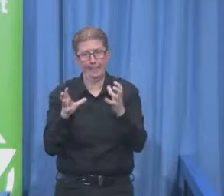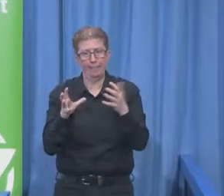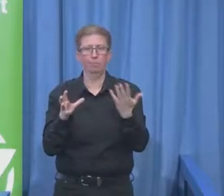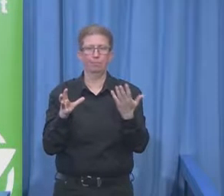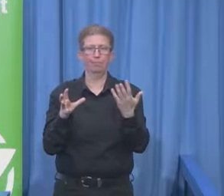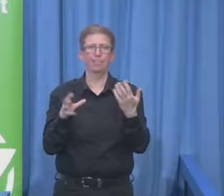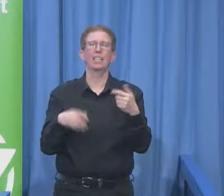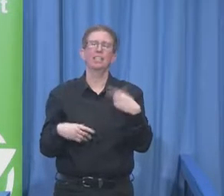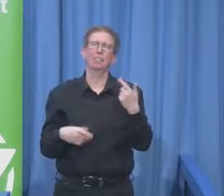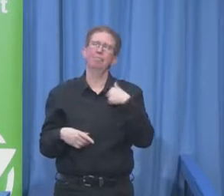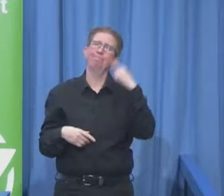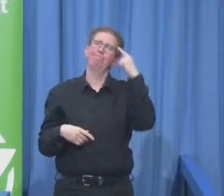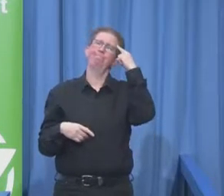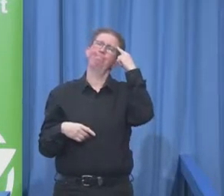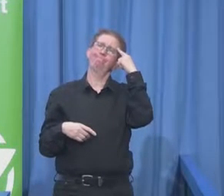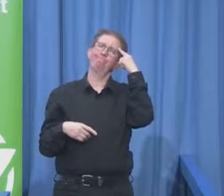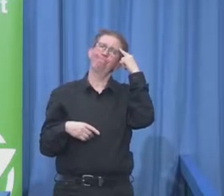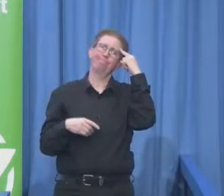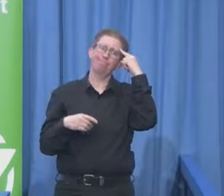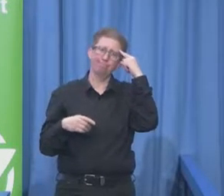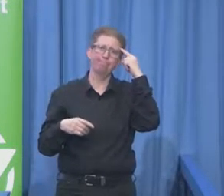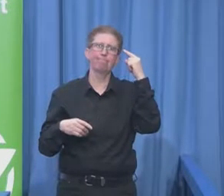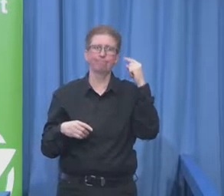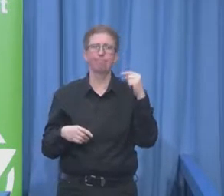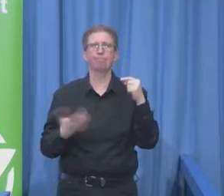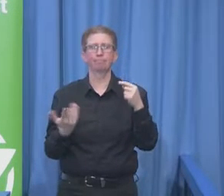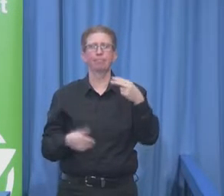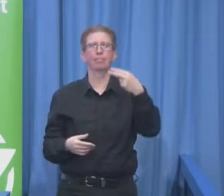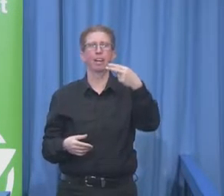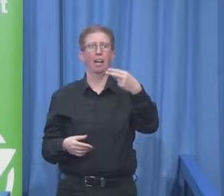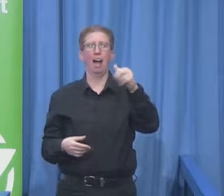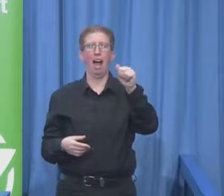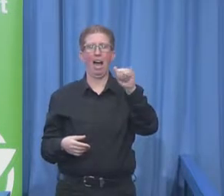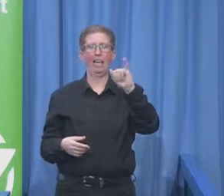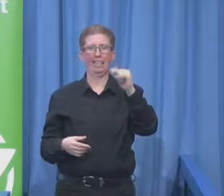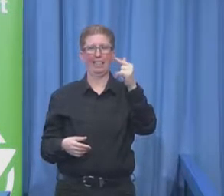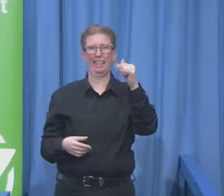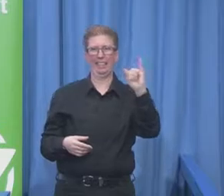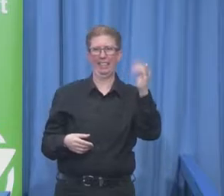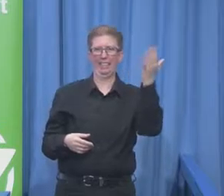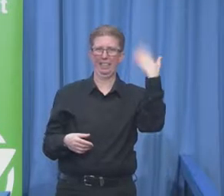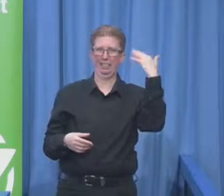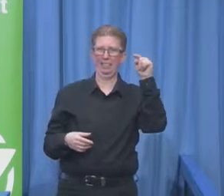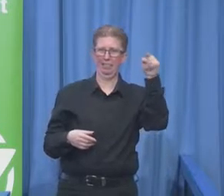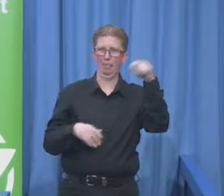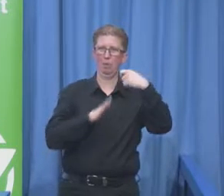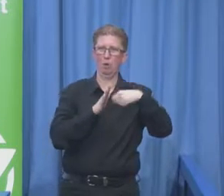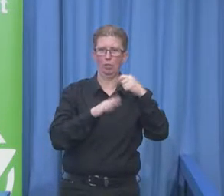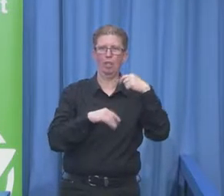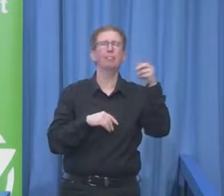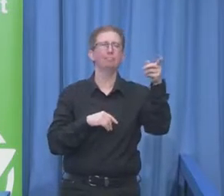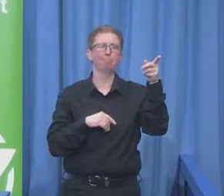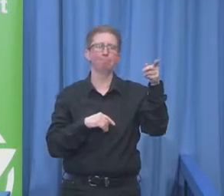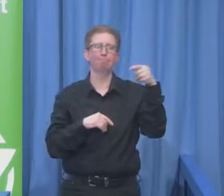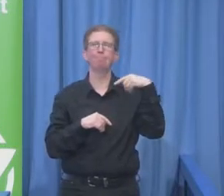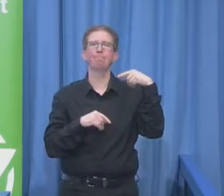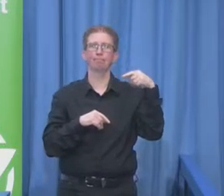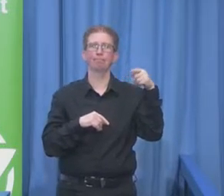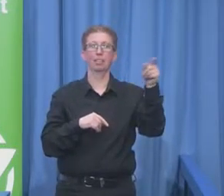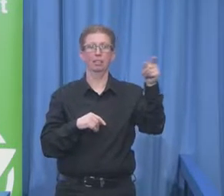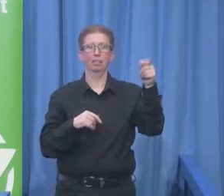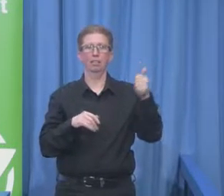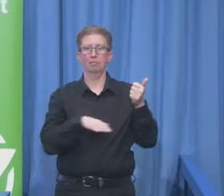I was, and I met a director of a very big vocational training center. And I asked him, how many of